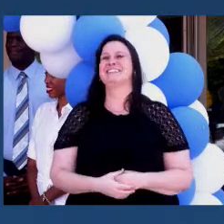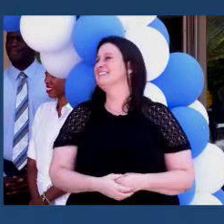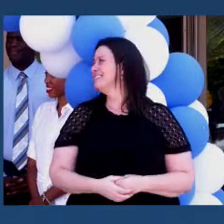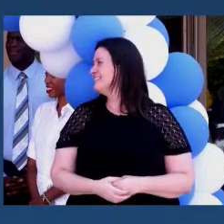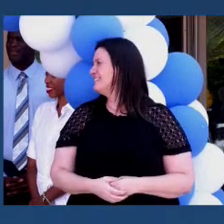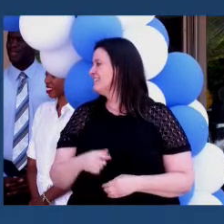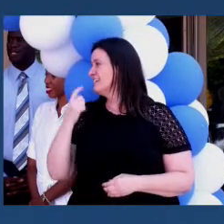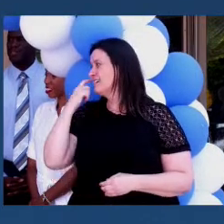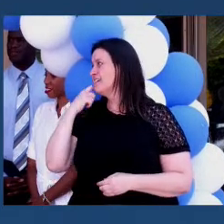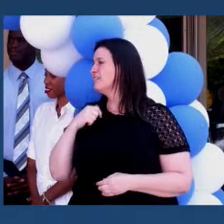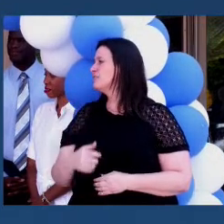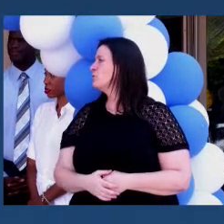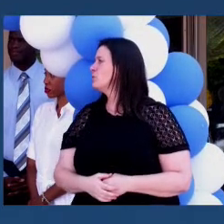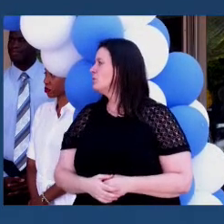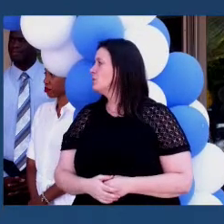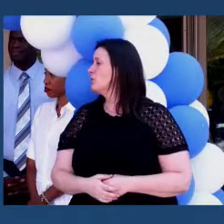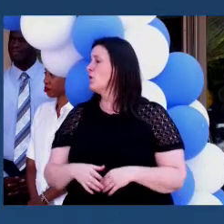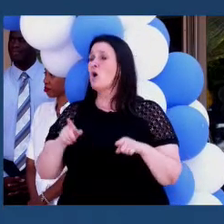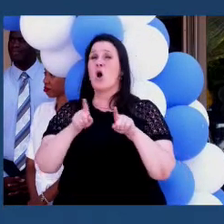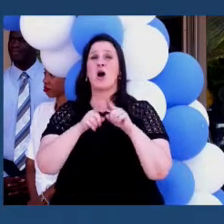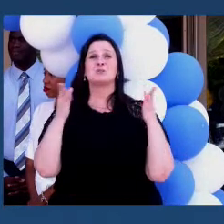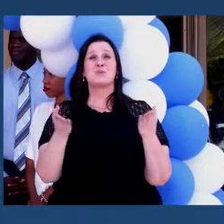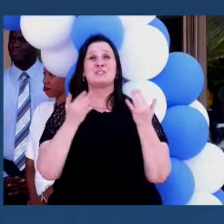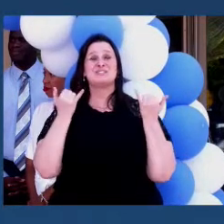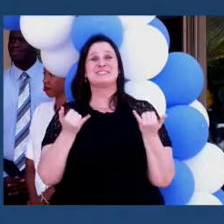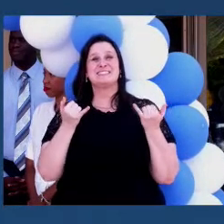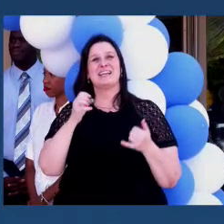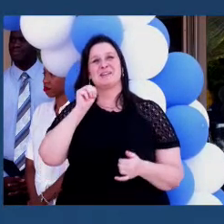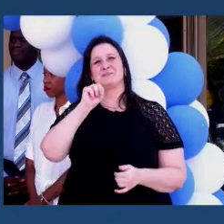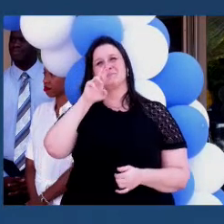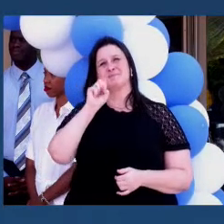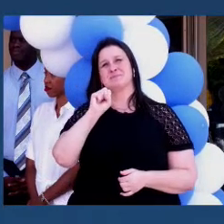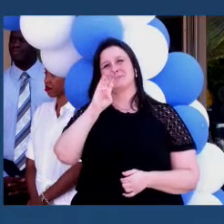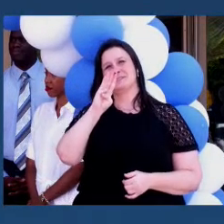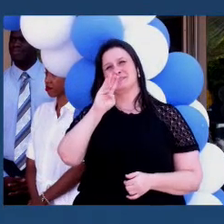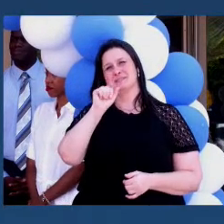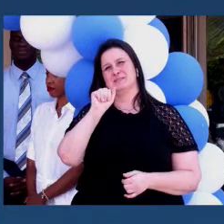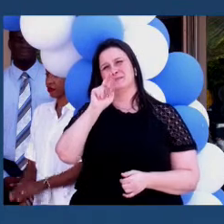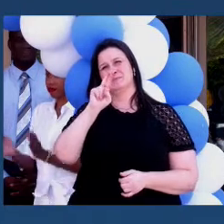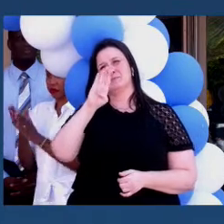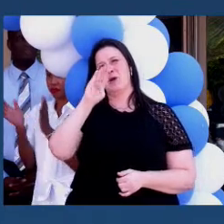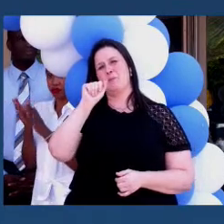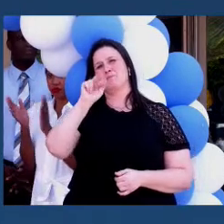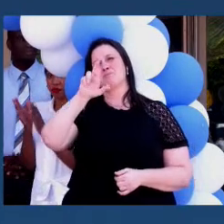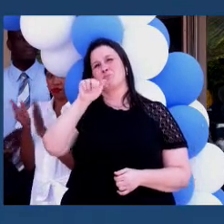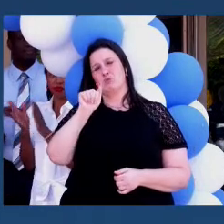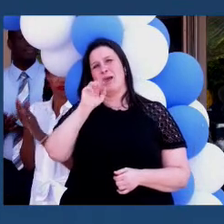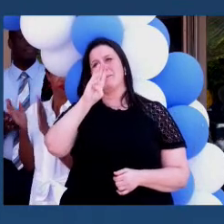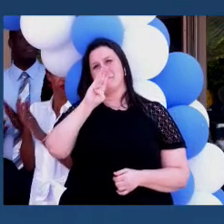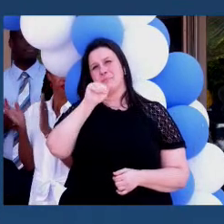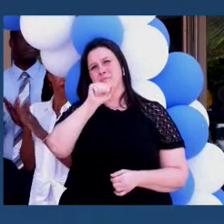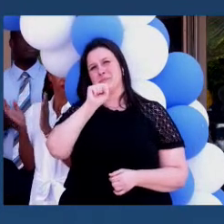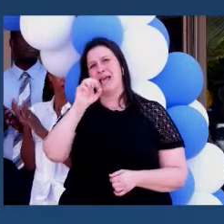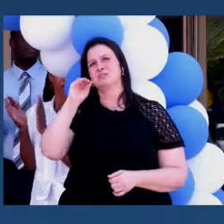Here with me today also is Mrs. Barbara Vassos,